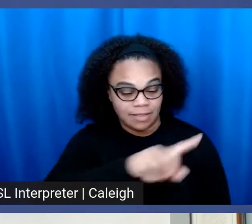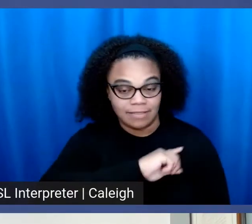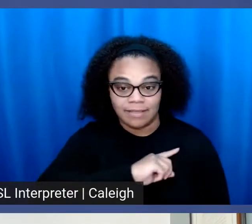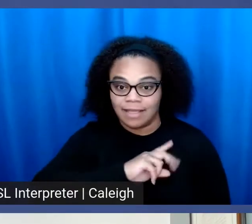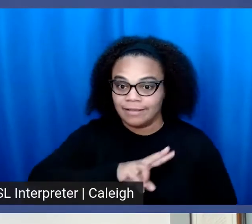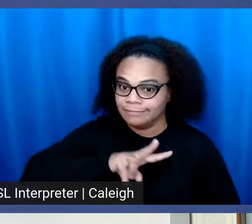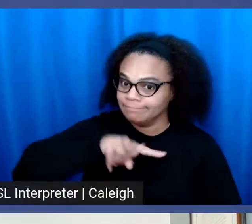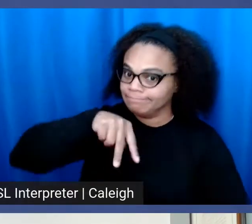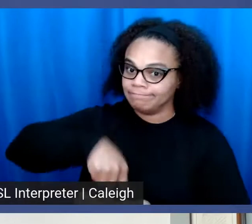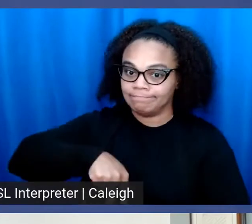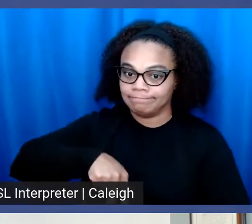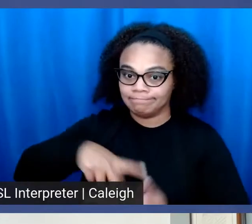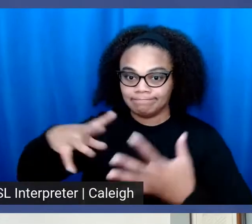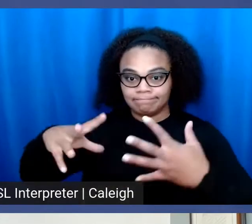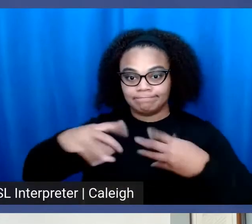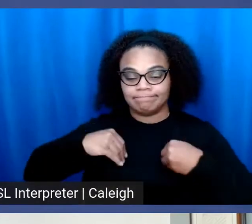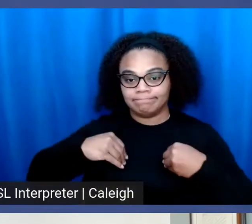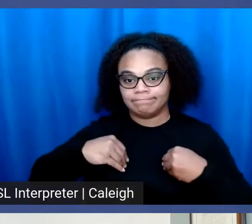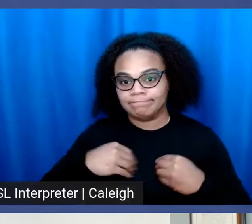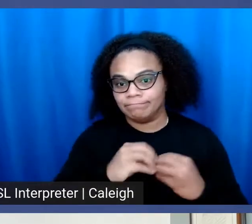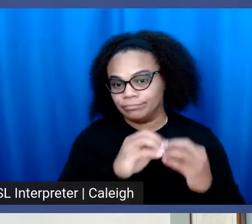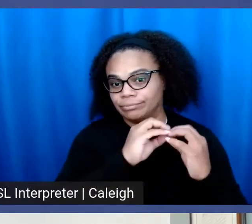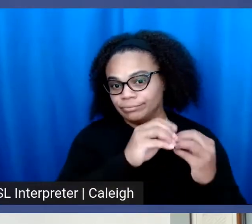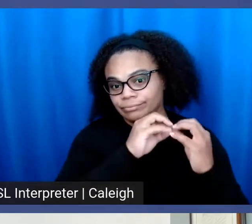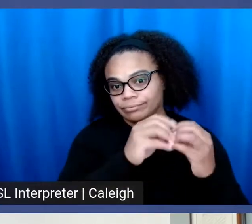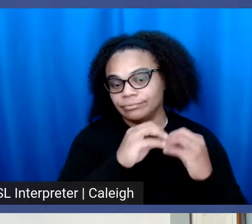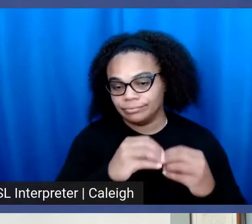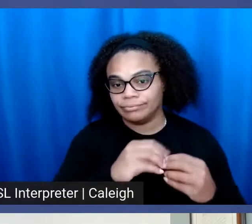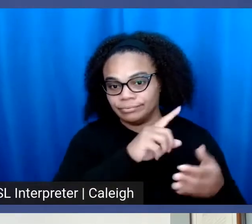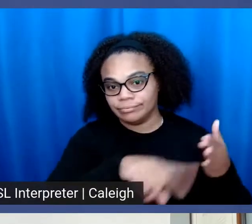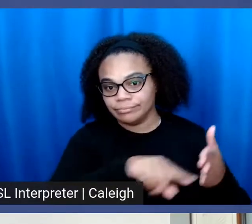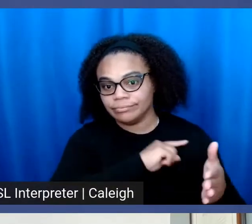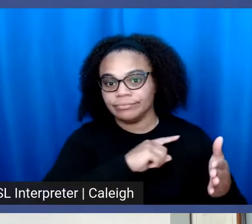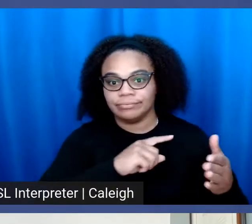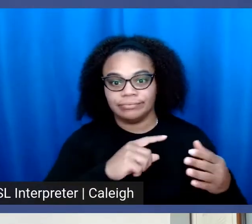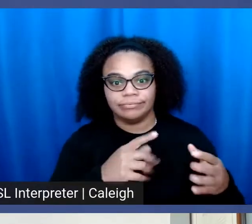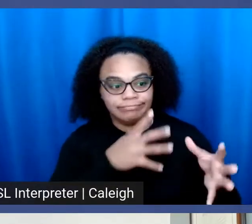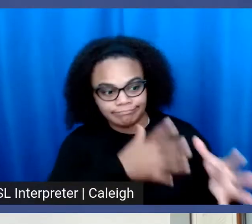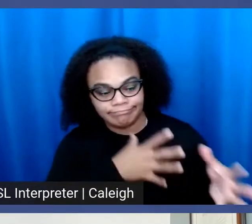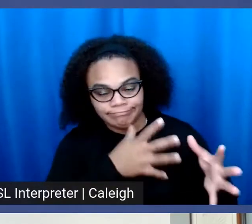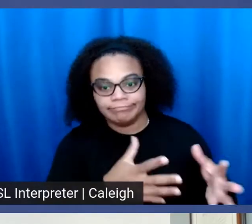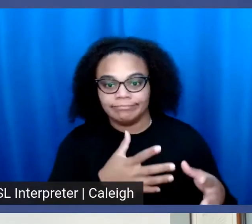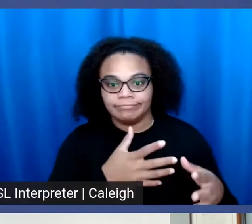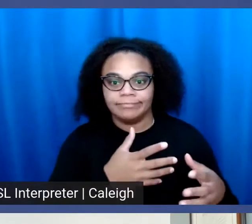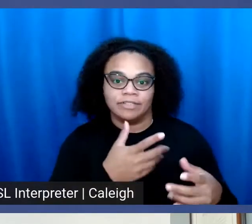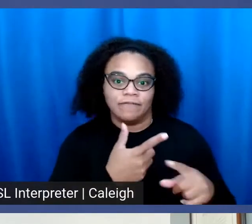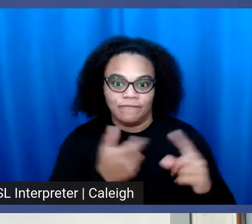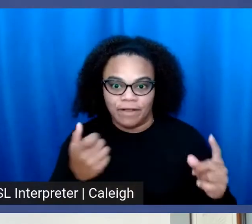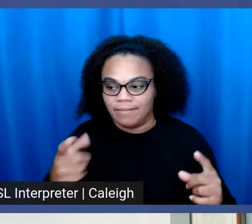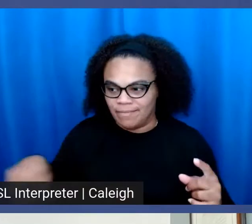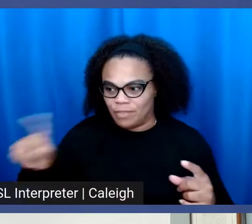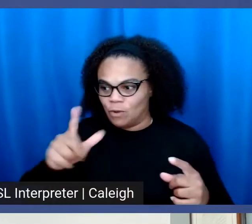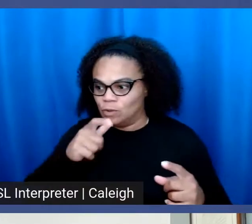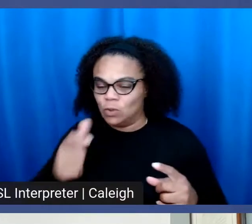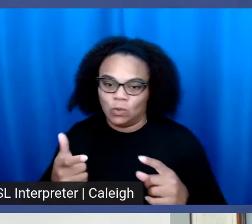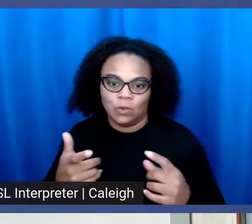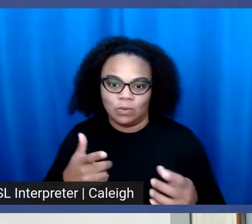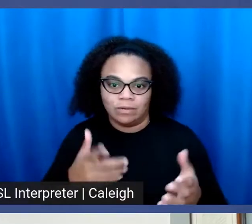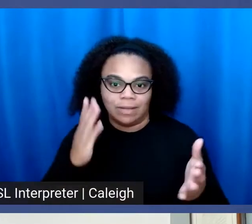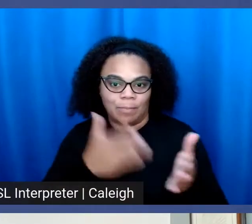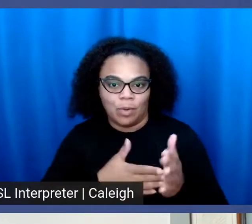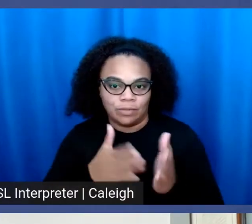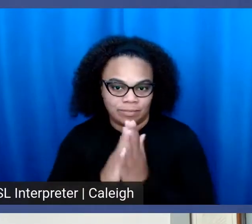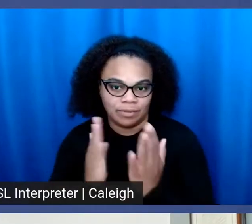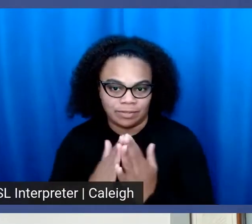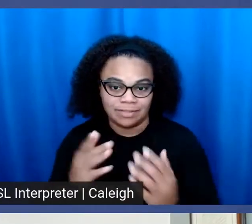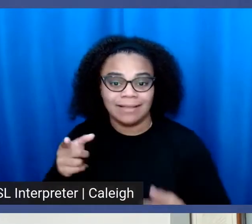hostility from the people who were attempting to challenge the books. They actually taunted these students at these board meetings. And